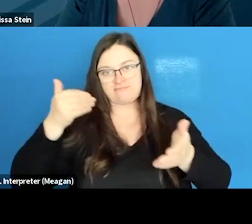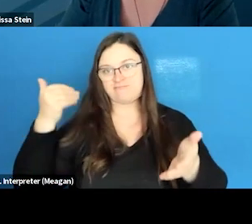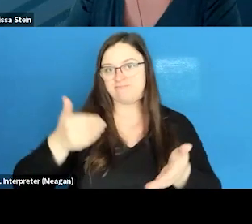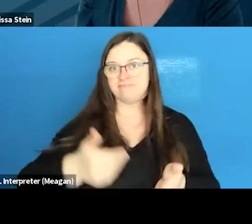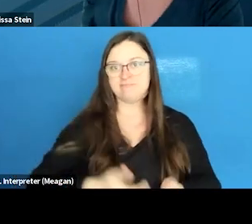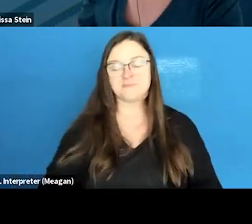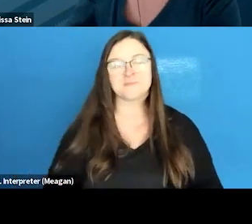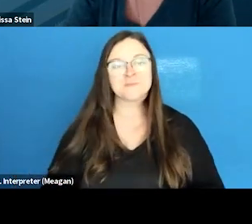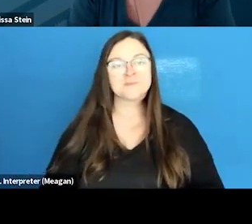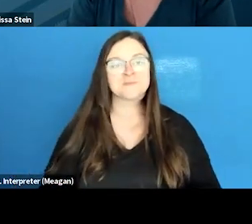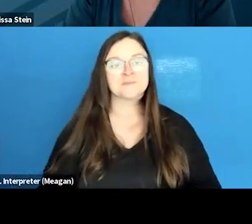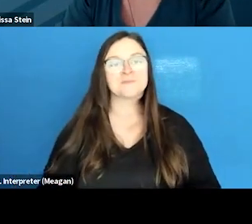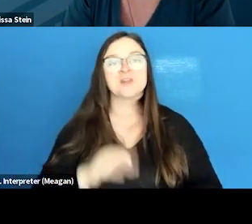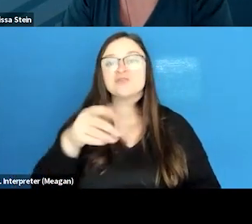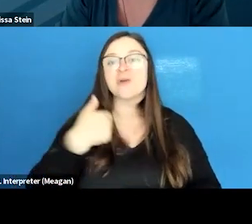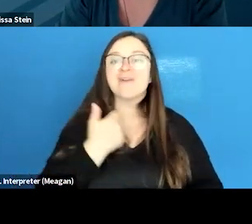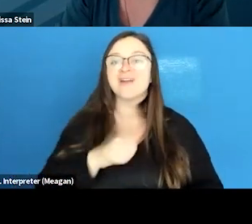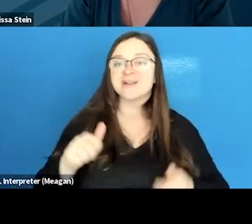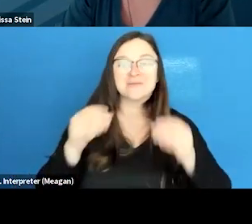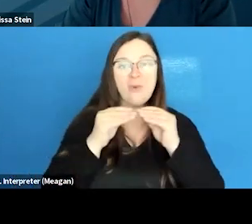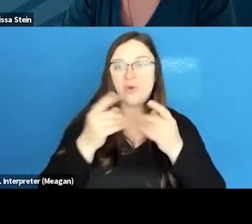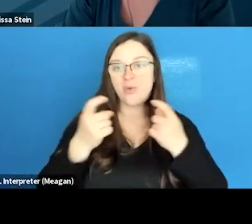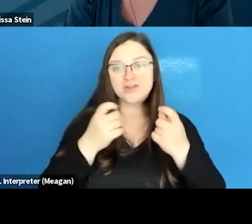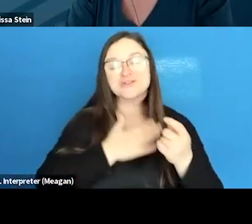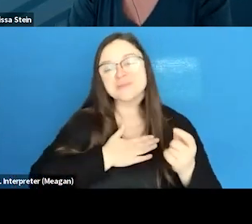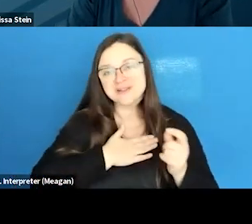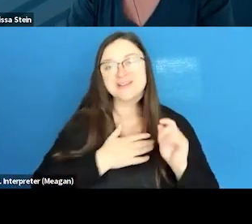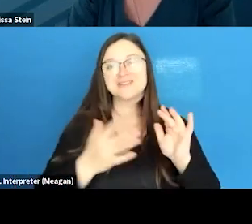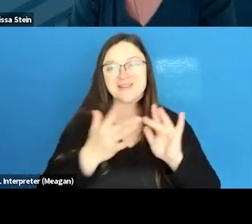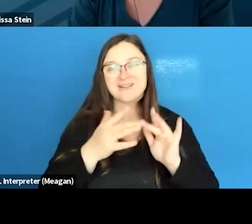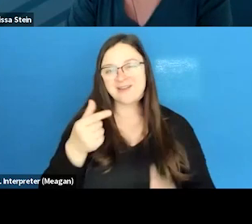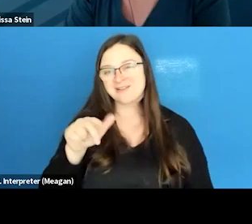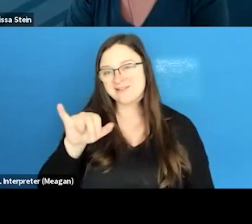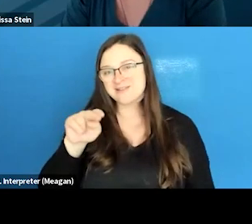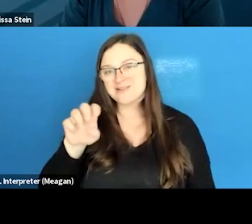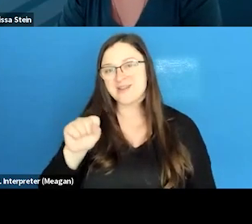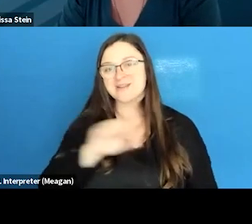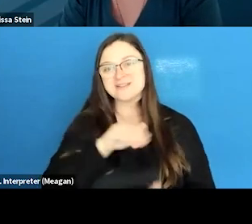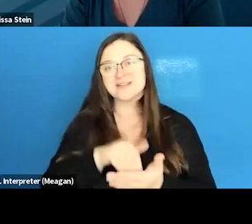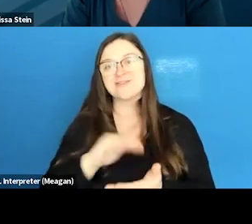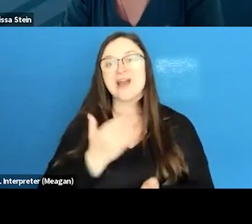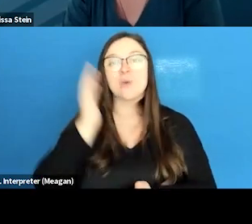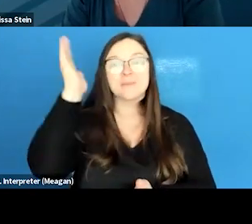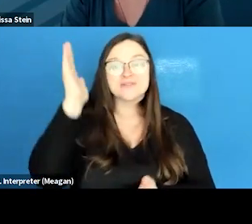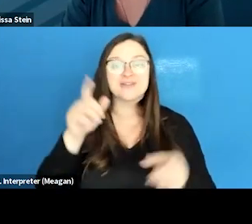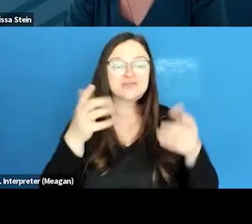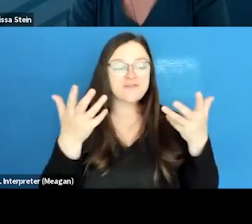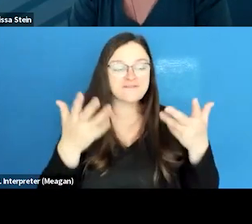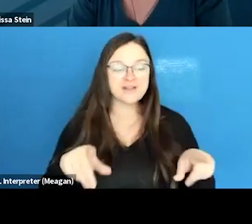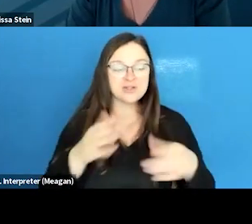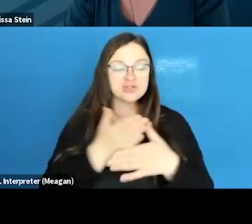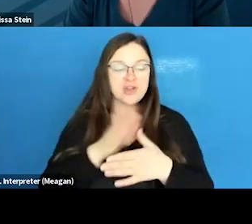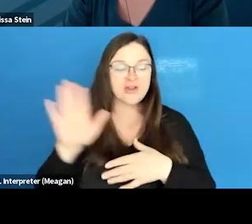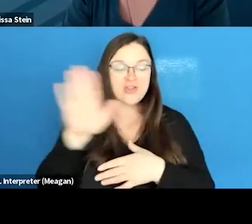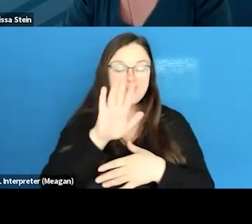if you have any ongoing questions, please do reach out to the Game Center. Our presenters also shared their contact